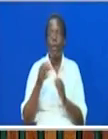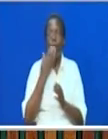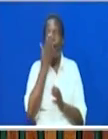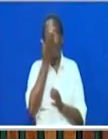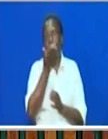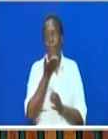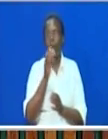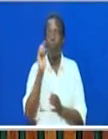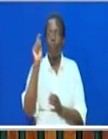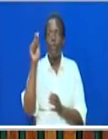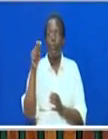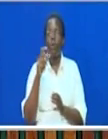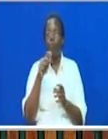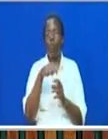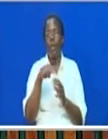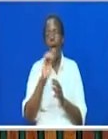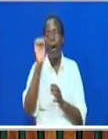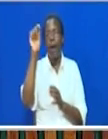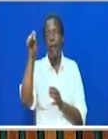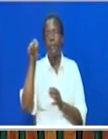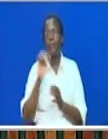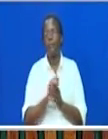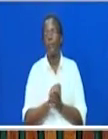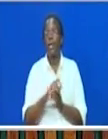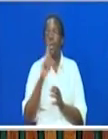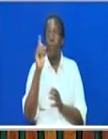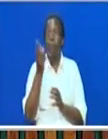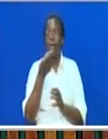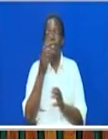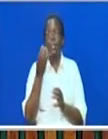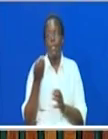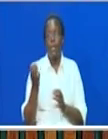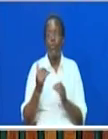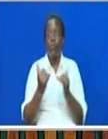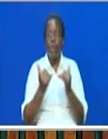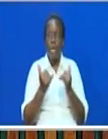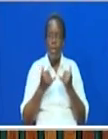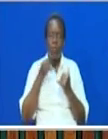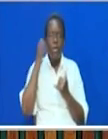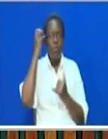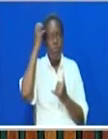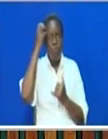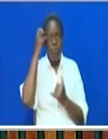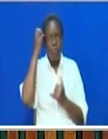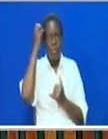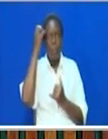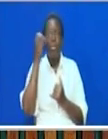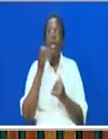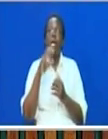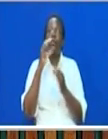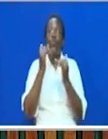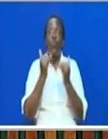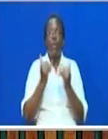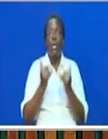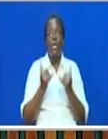we are asked. The first thing you need to take in consideration is you need